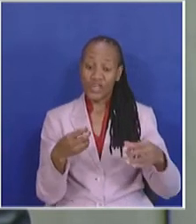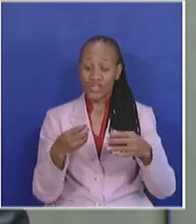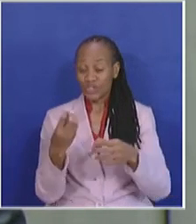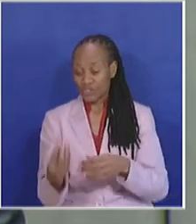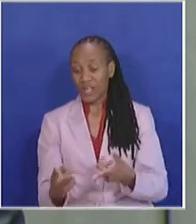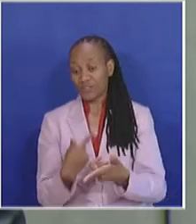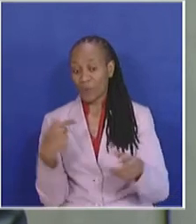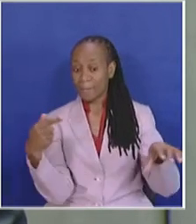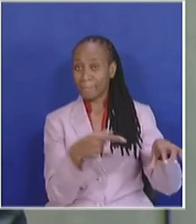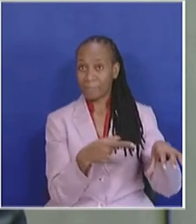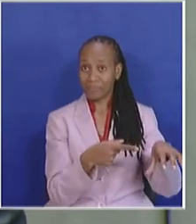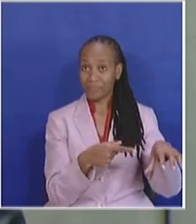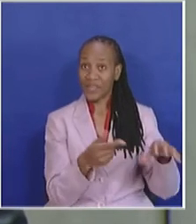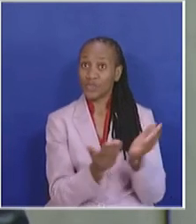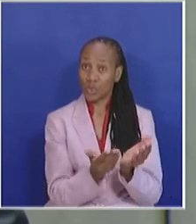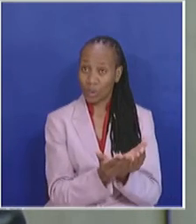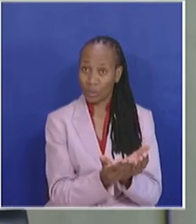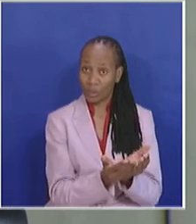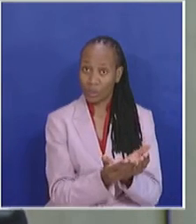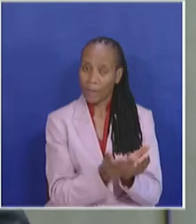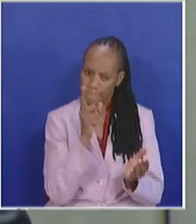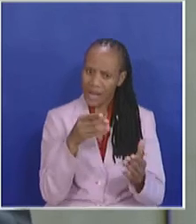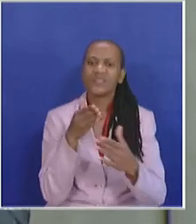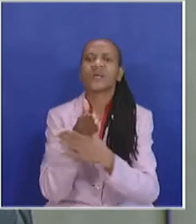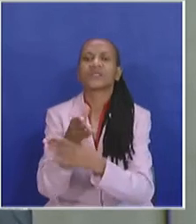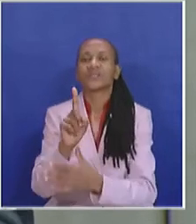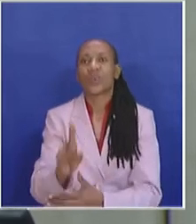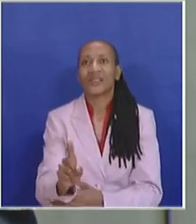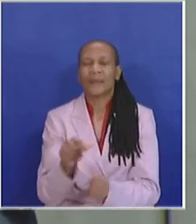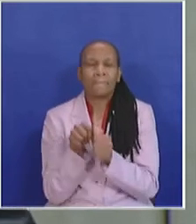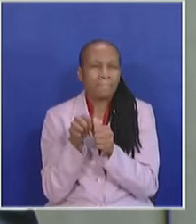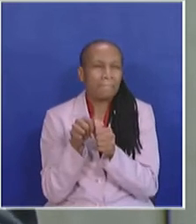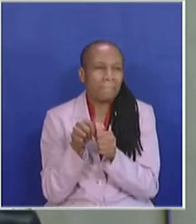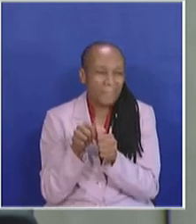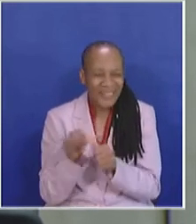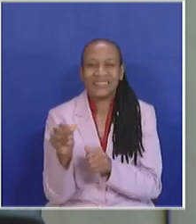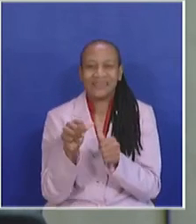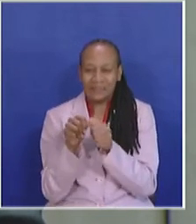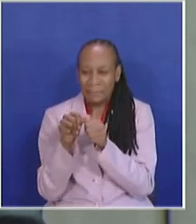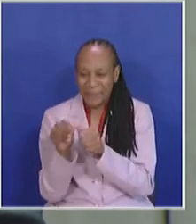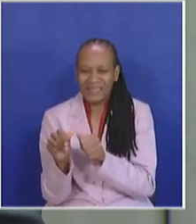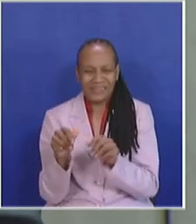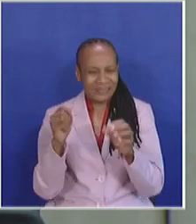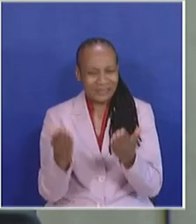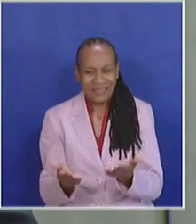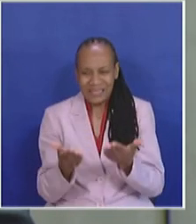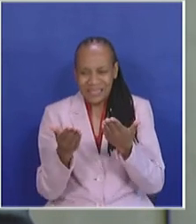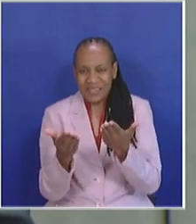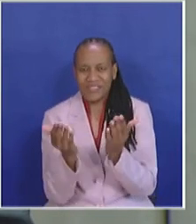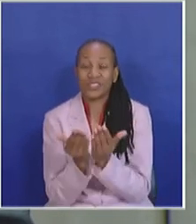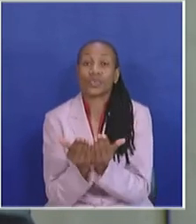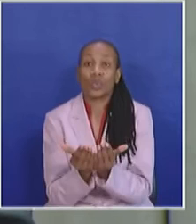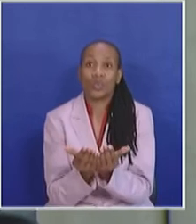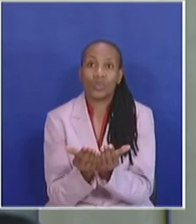of the underprivileged school must have access to the best and the most efficient and quality service in terms of